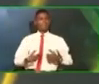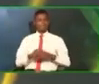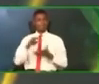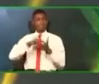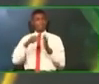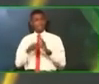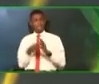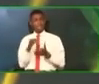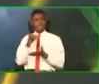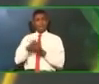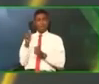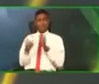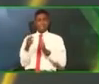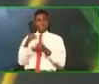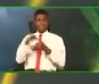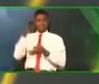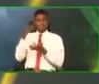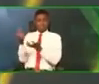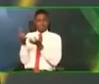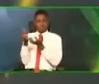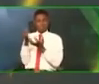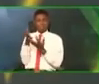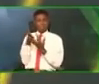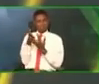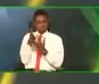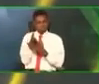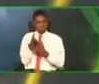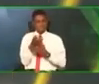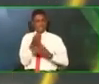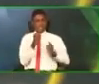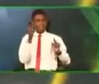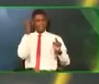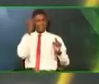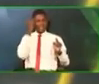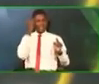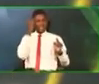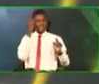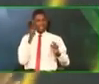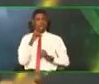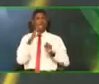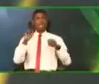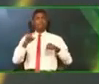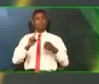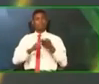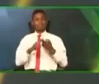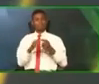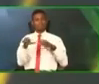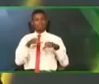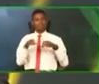means that which the spirit desires through the faculties of the mind, you are able to execute